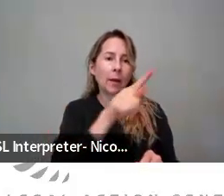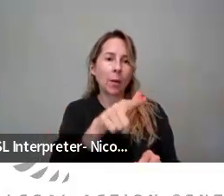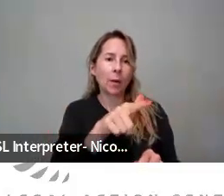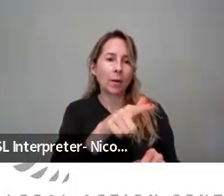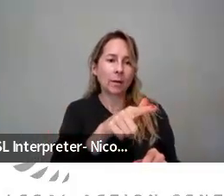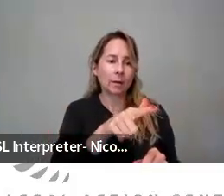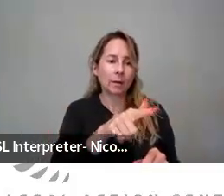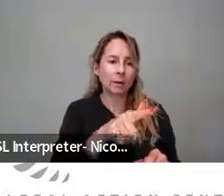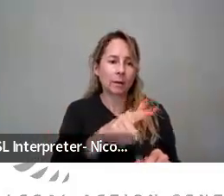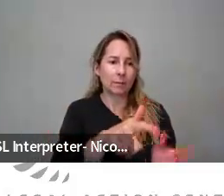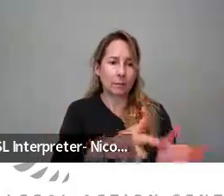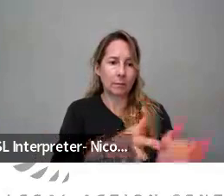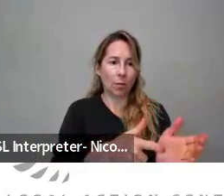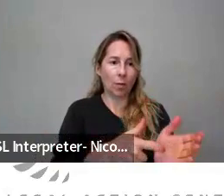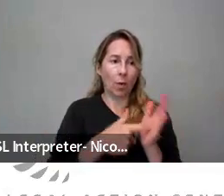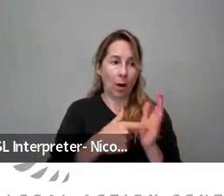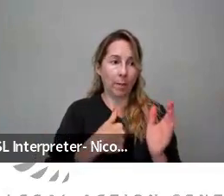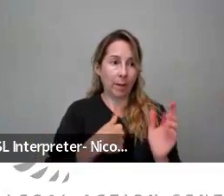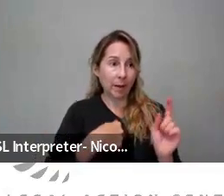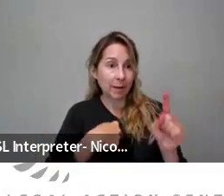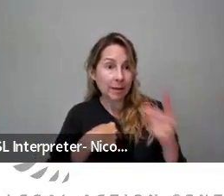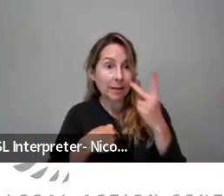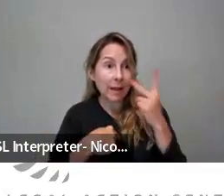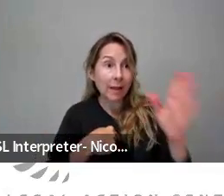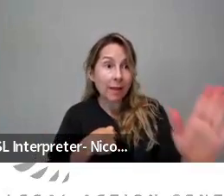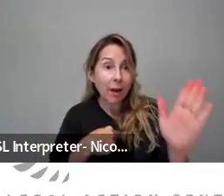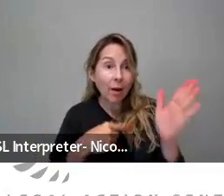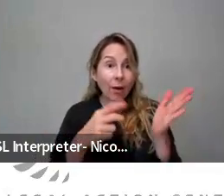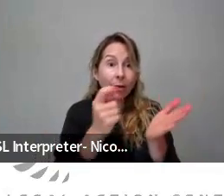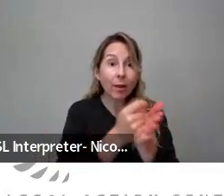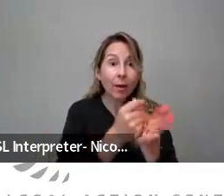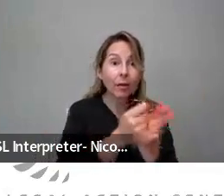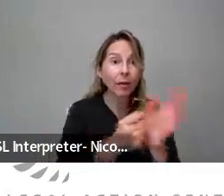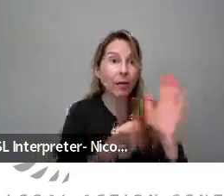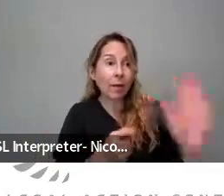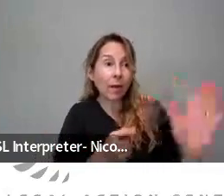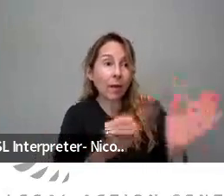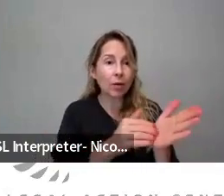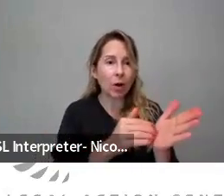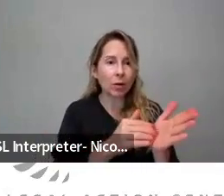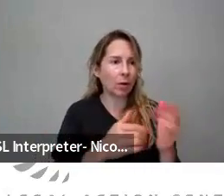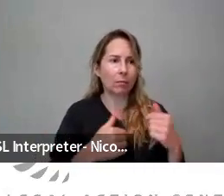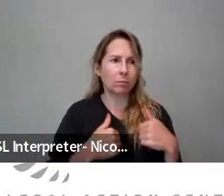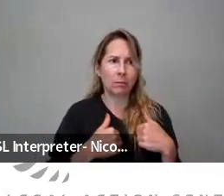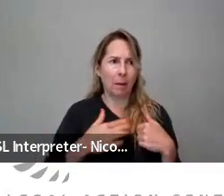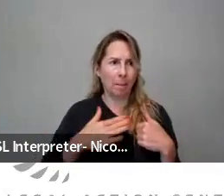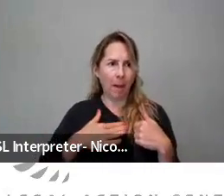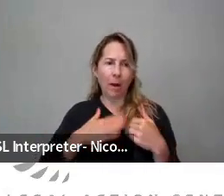attend their physician or their therapist to test, whether or not it is